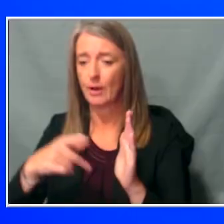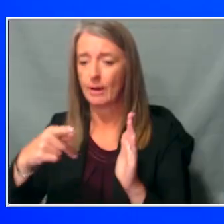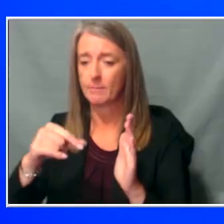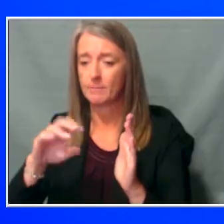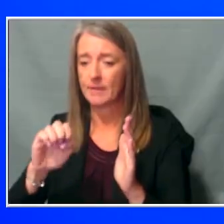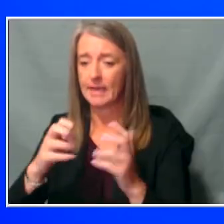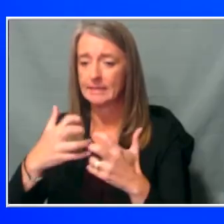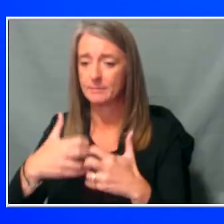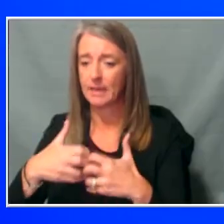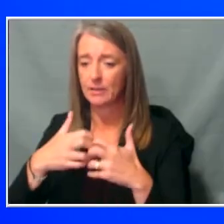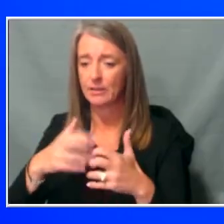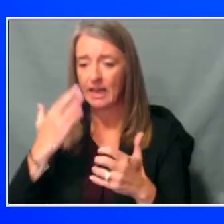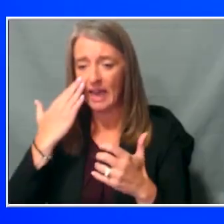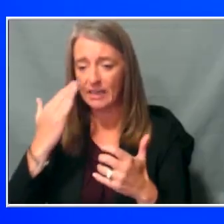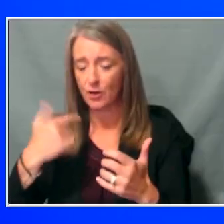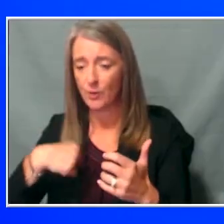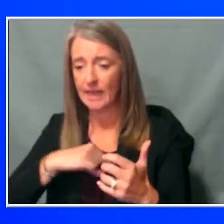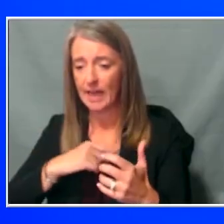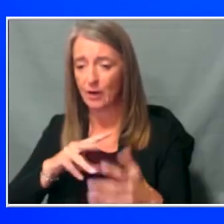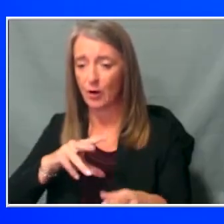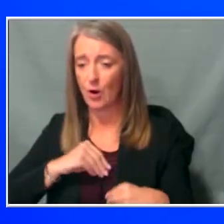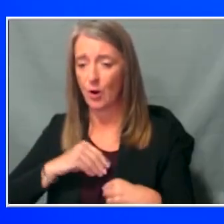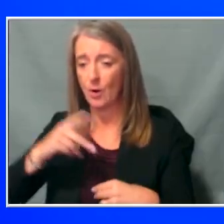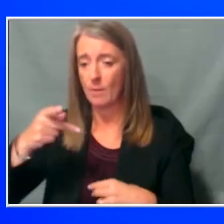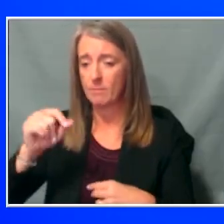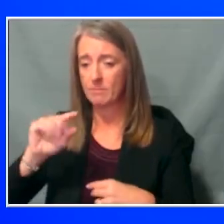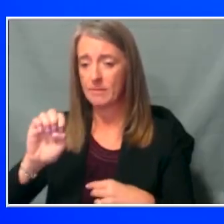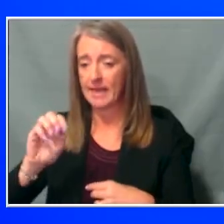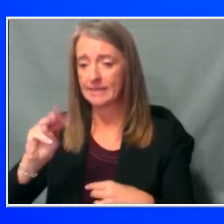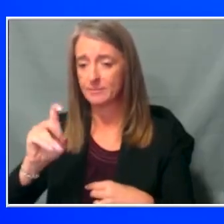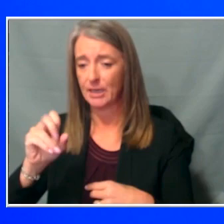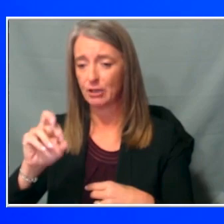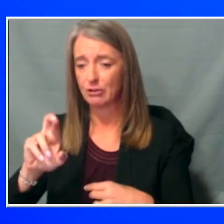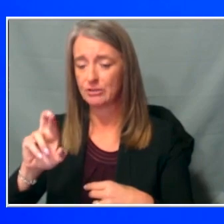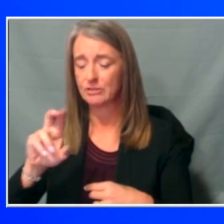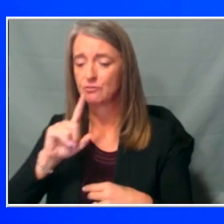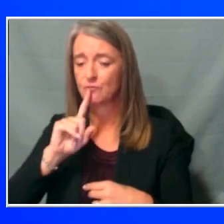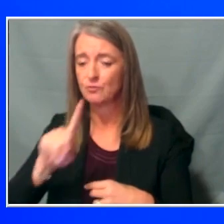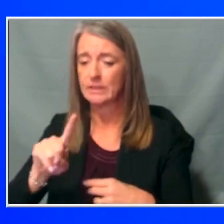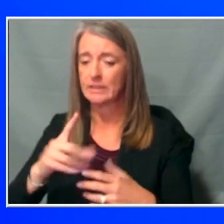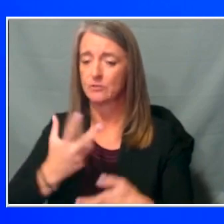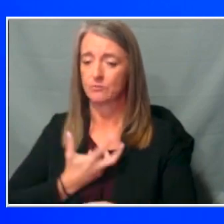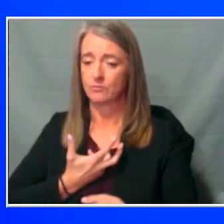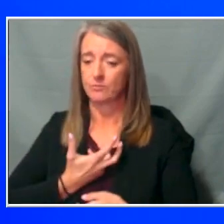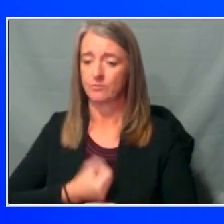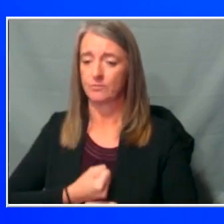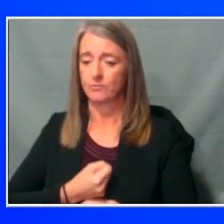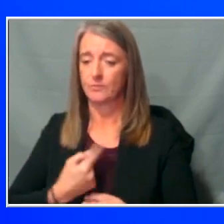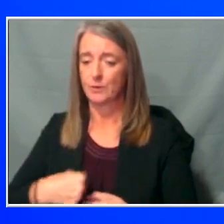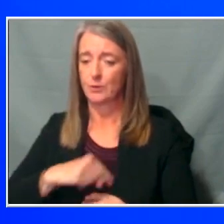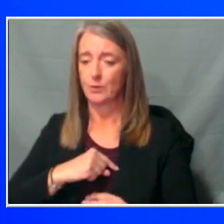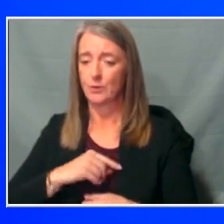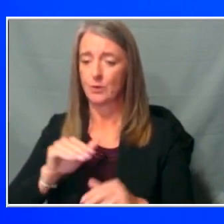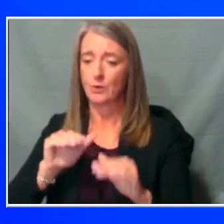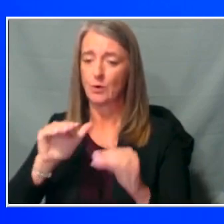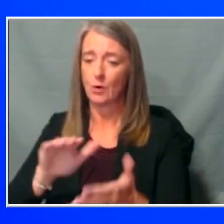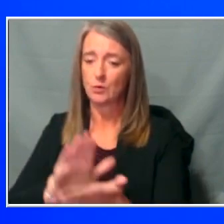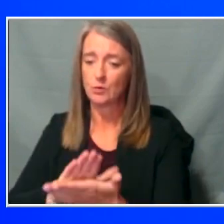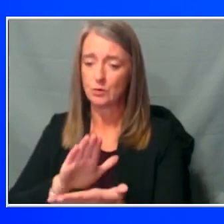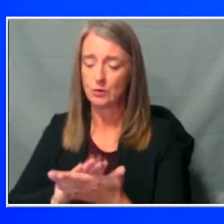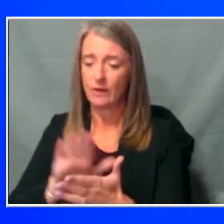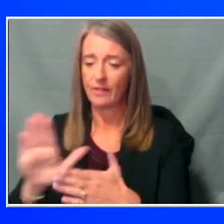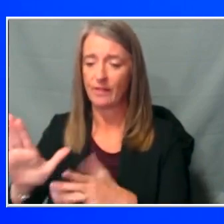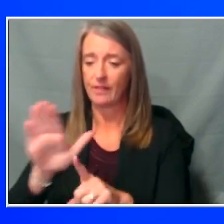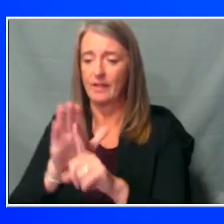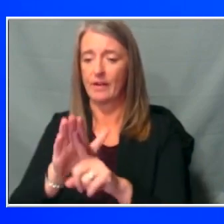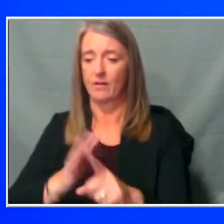even know that we had our own pacemakers. And so really trust those who go to school. This is their